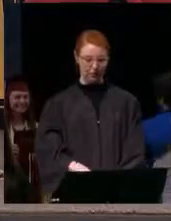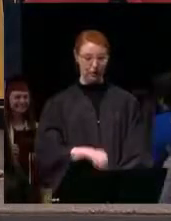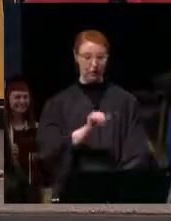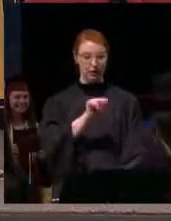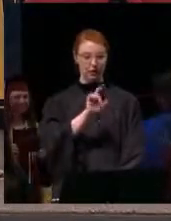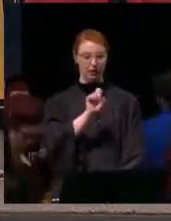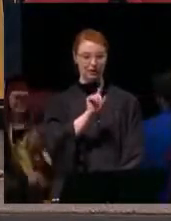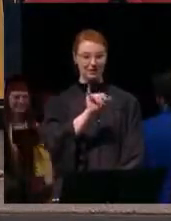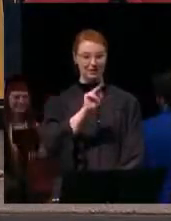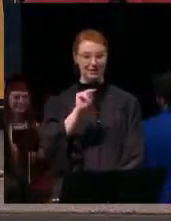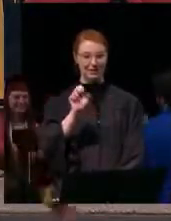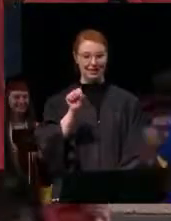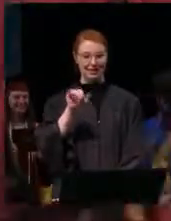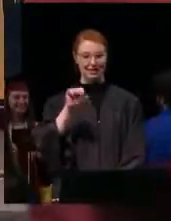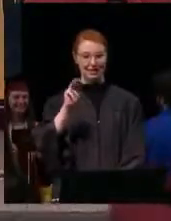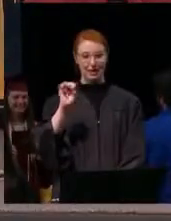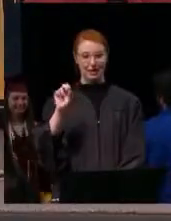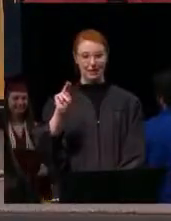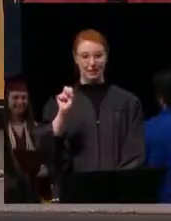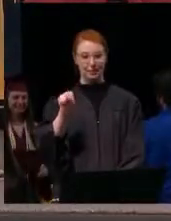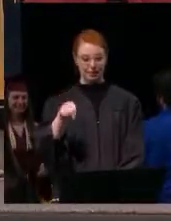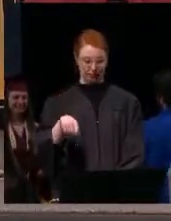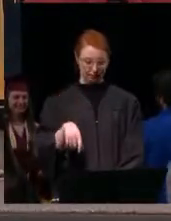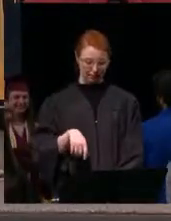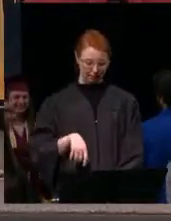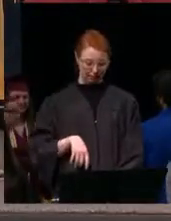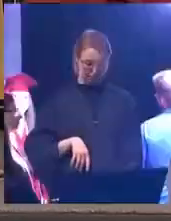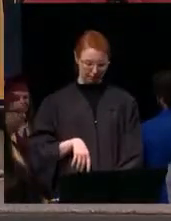Austin Simmons.